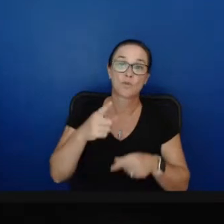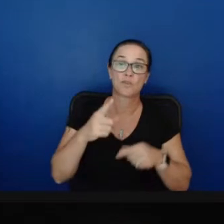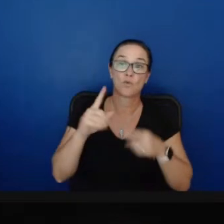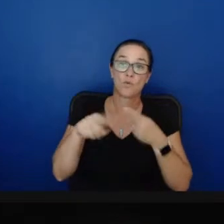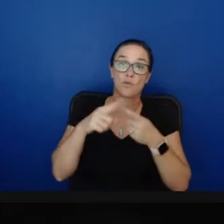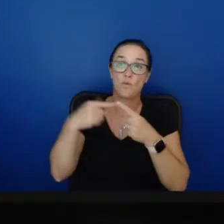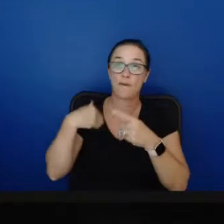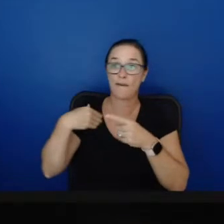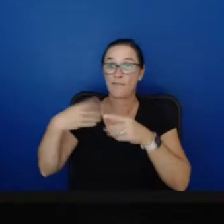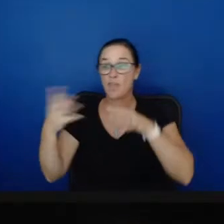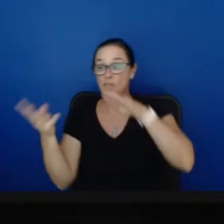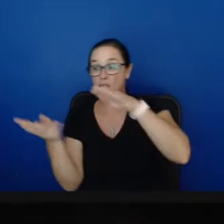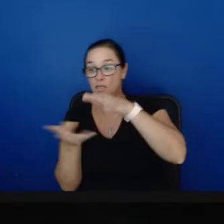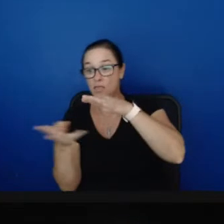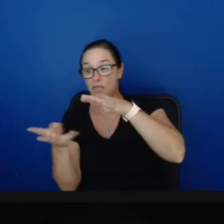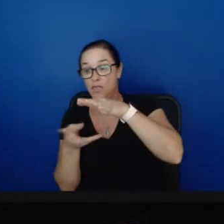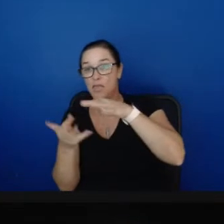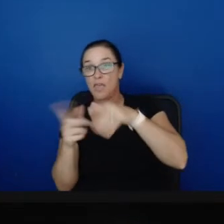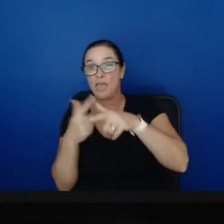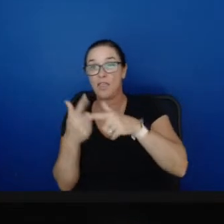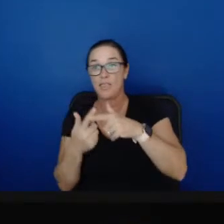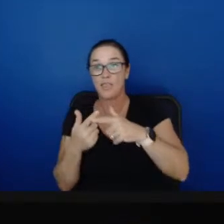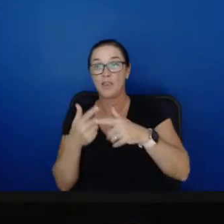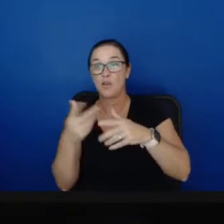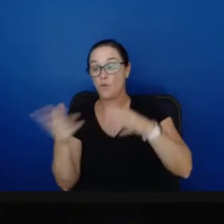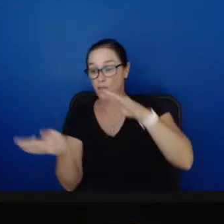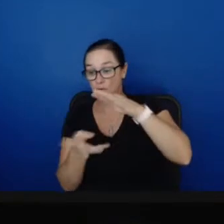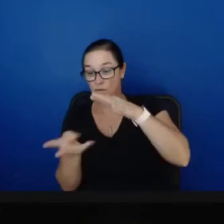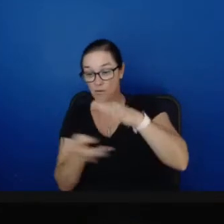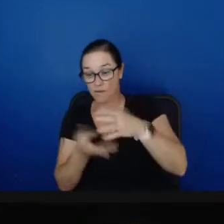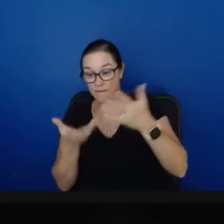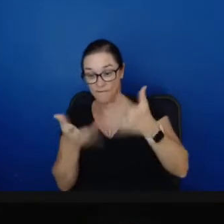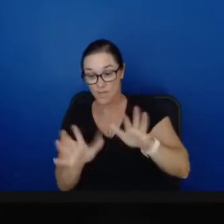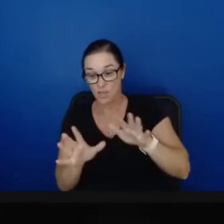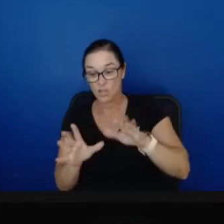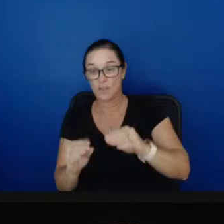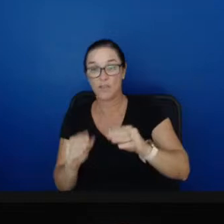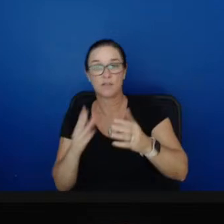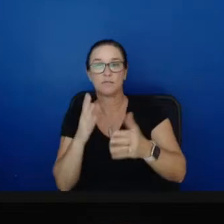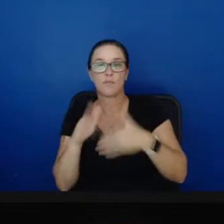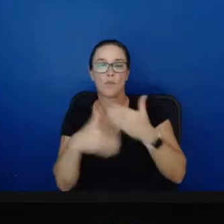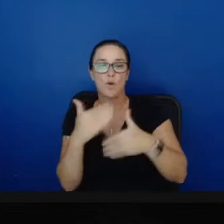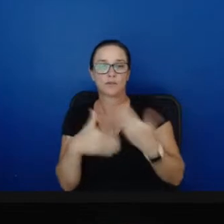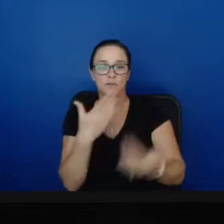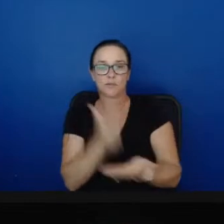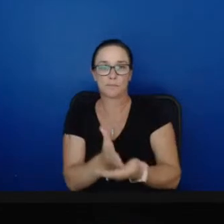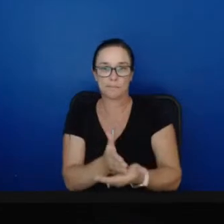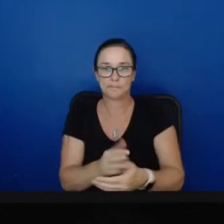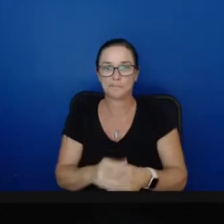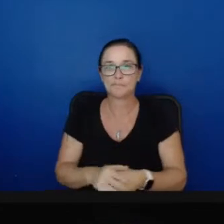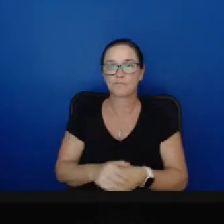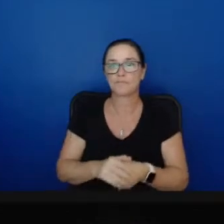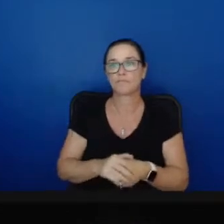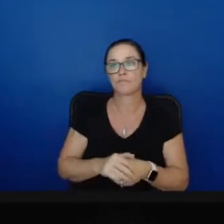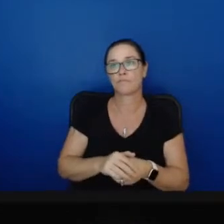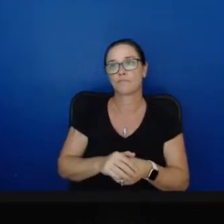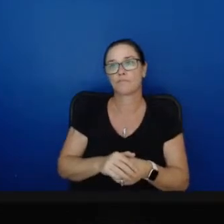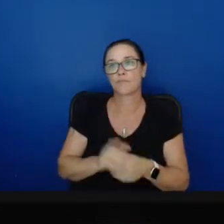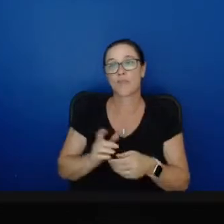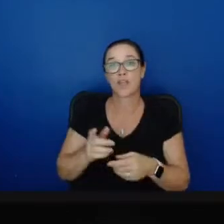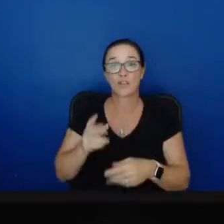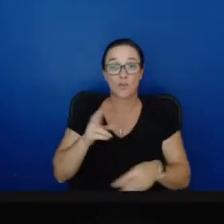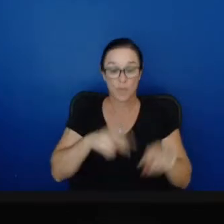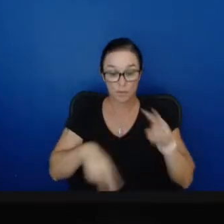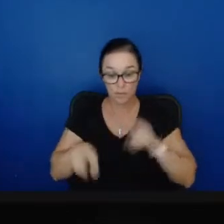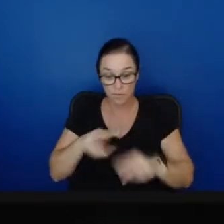tube, then the process basically comes to an end here. Those are cool things they looked at by following lava tubes and